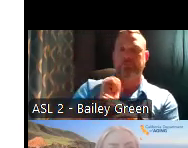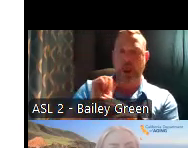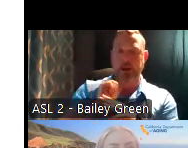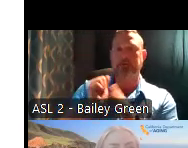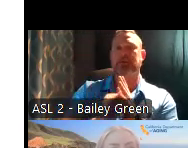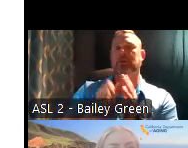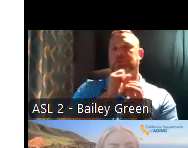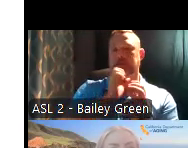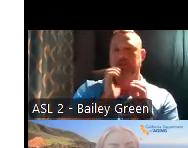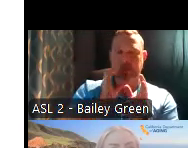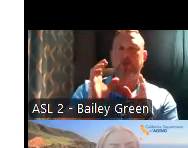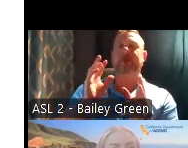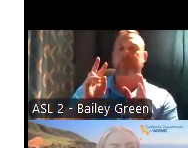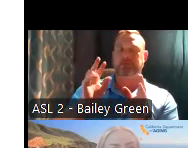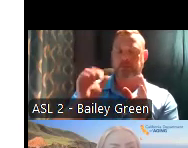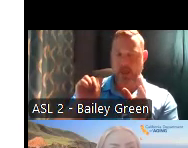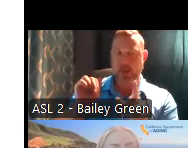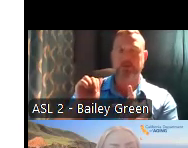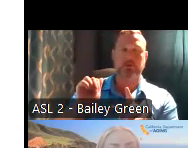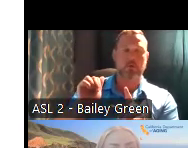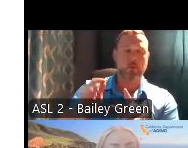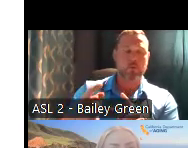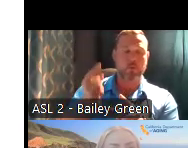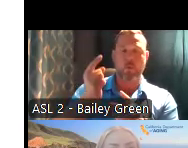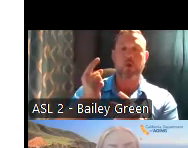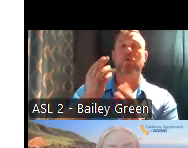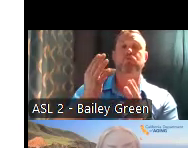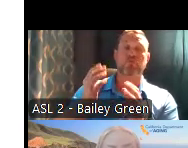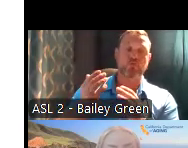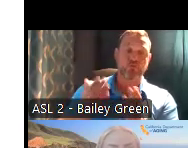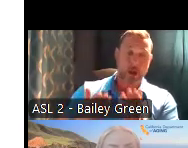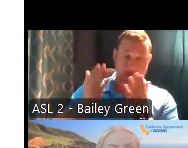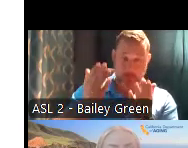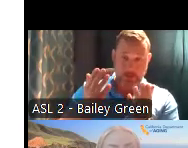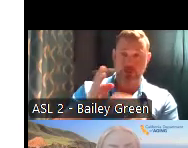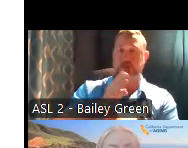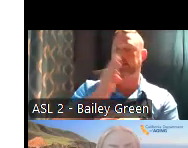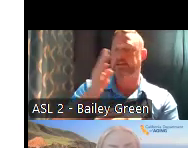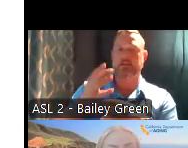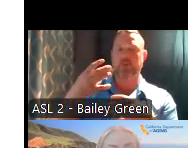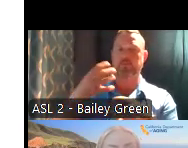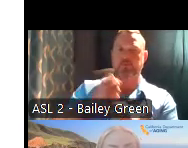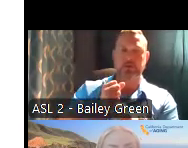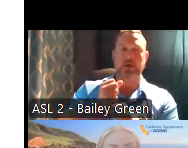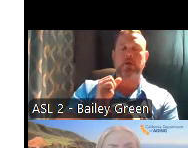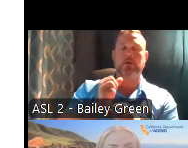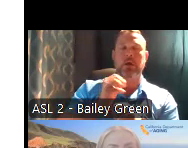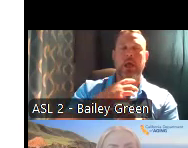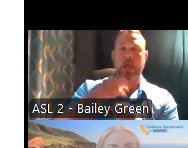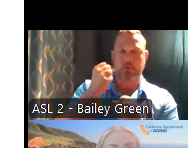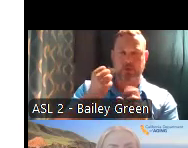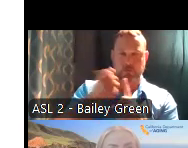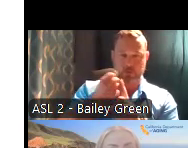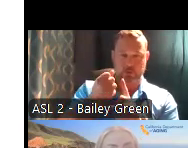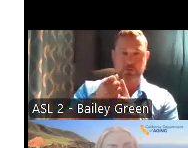Disability Victimization Act, one of the strong recommendations is to never abbreviate elder abuse and to always